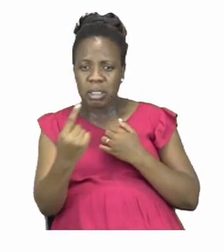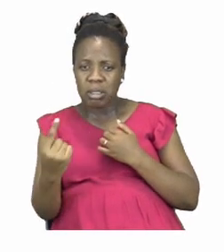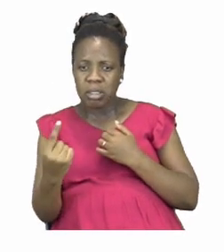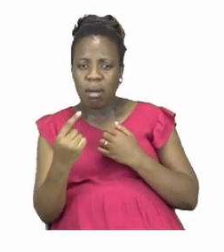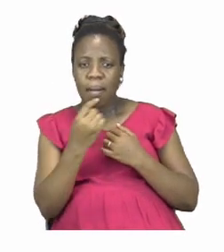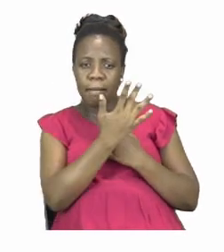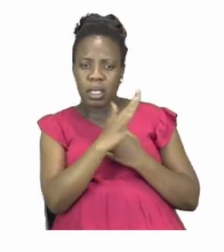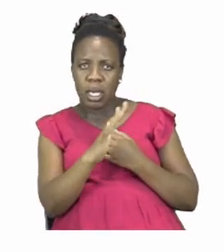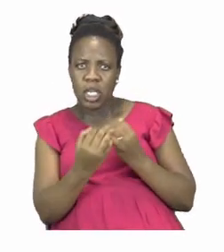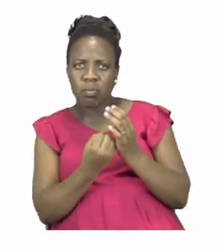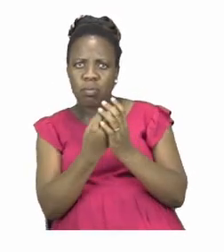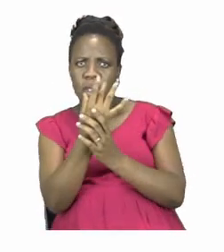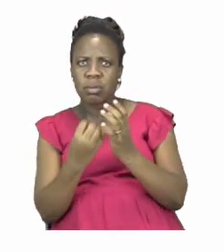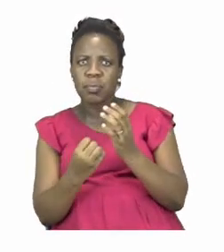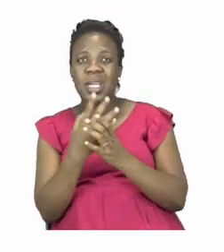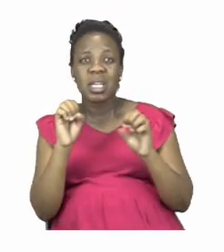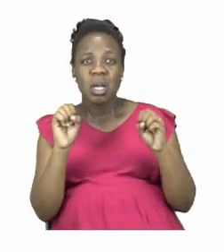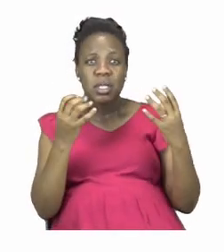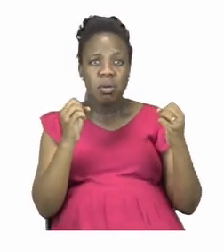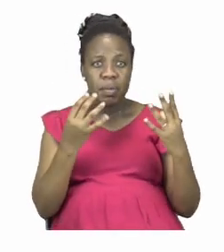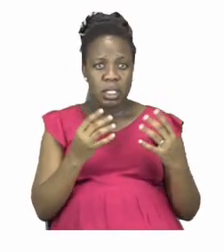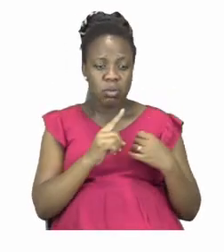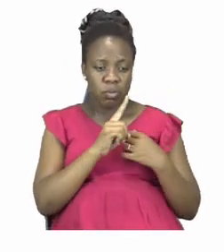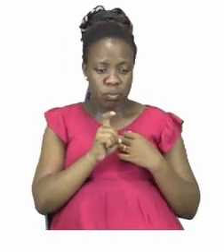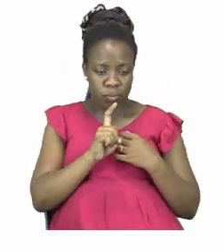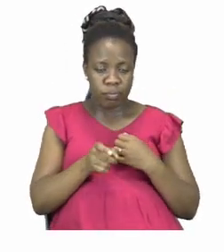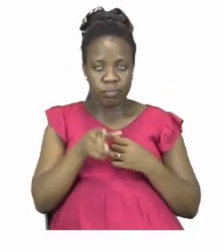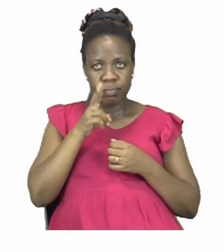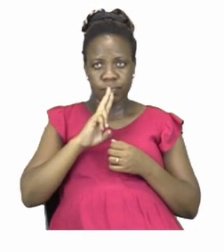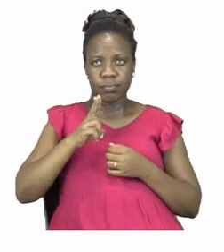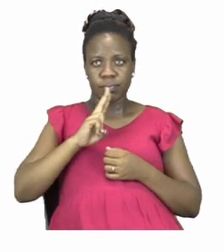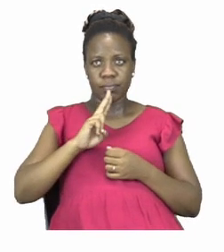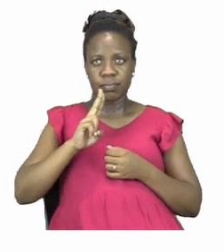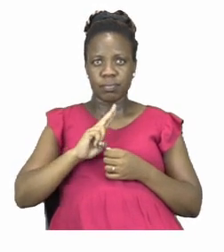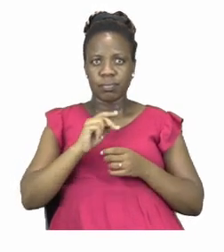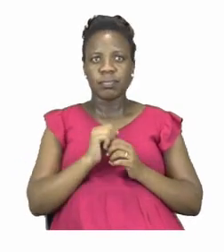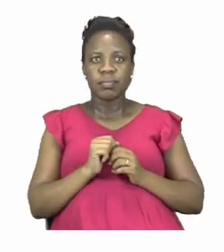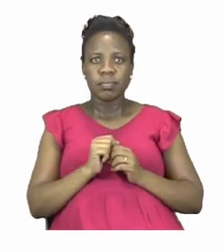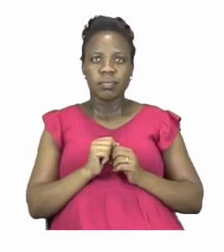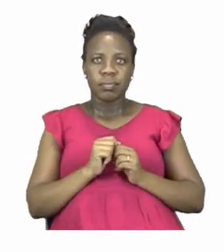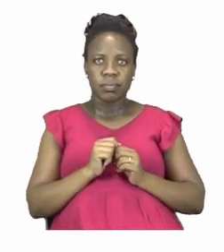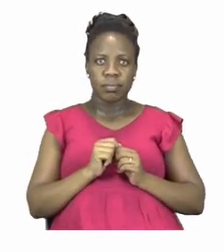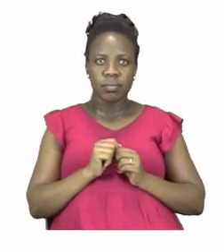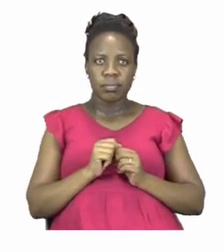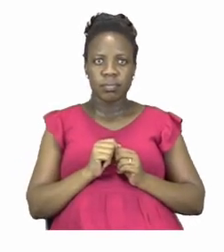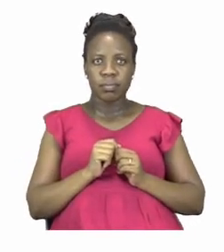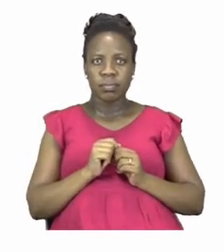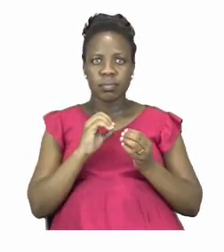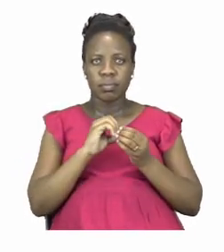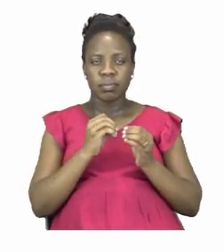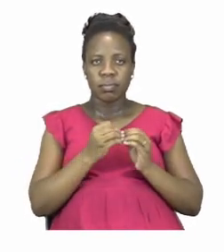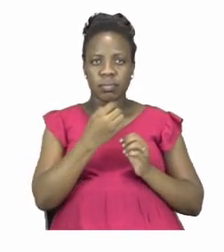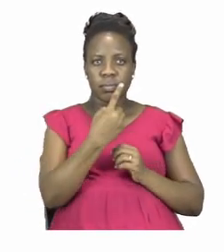I'm going to go through the questions with you and then we will have to find the answers. Let's see. Number